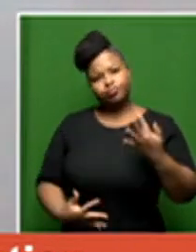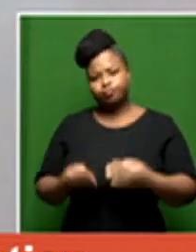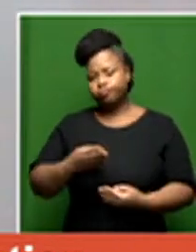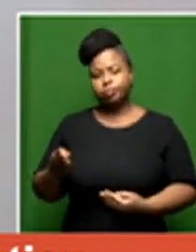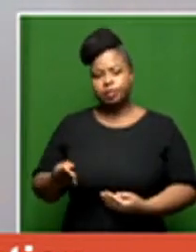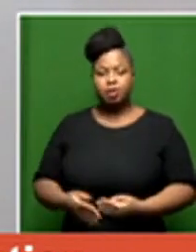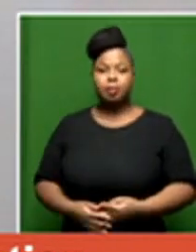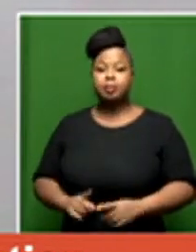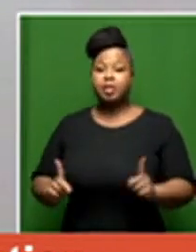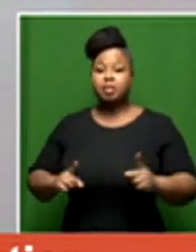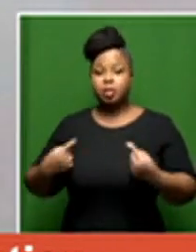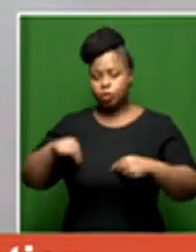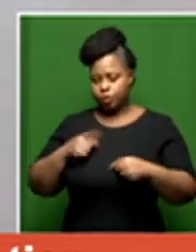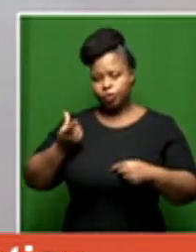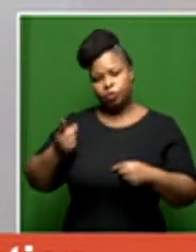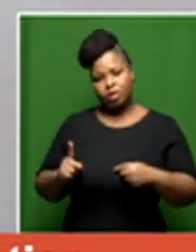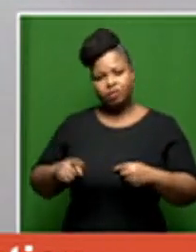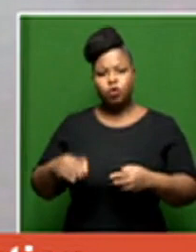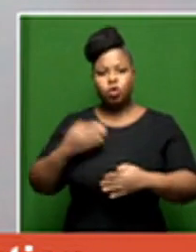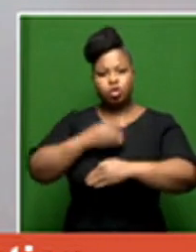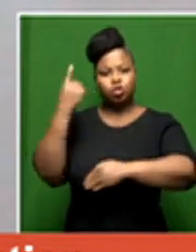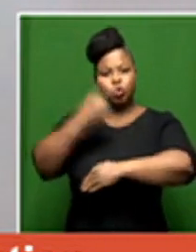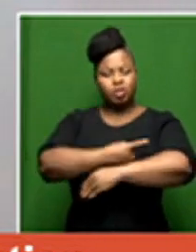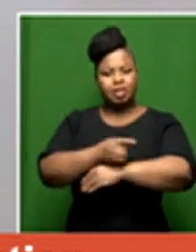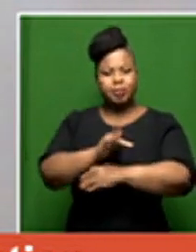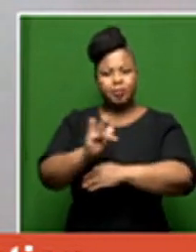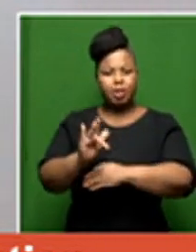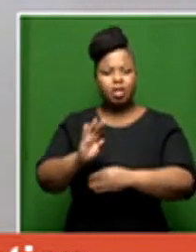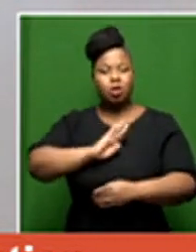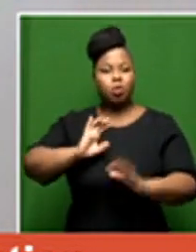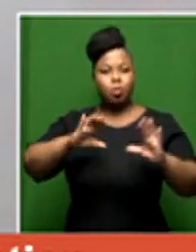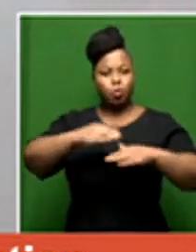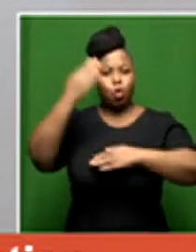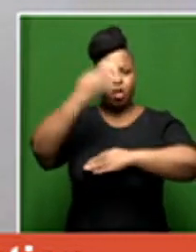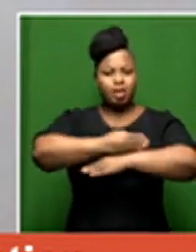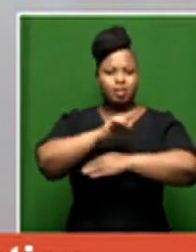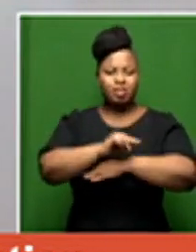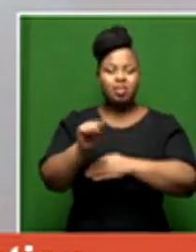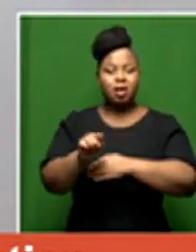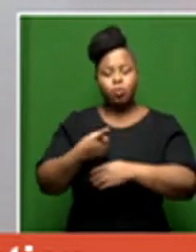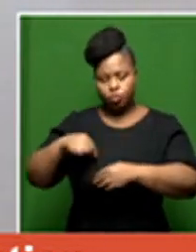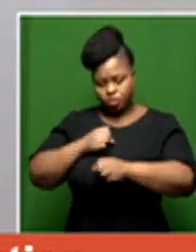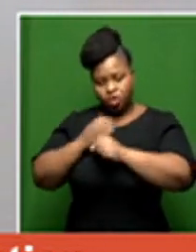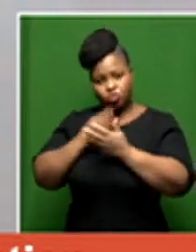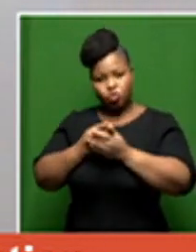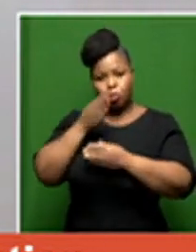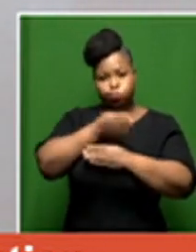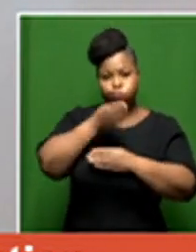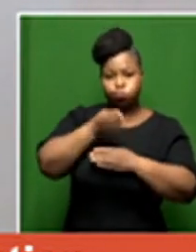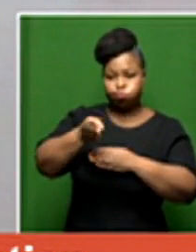there. But what we are doing as Doctors Without Borders is to ensure that we are in